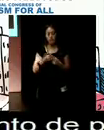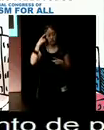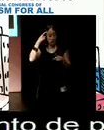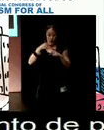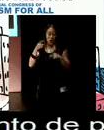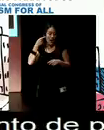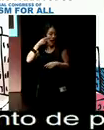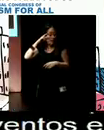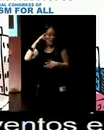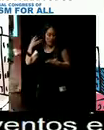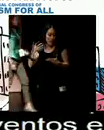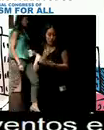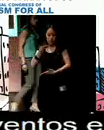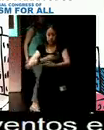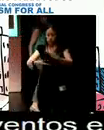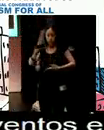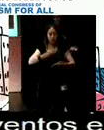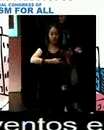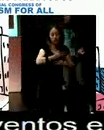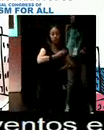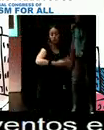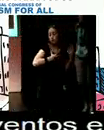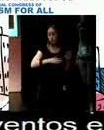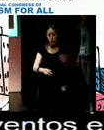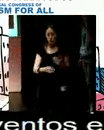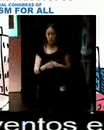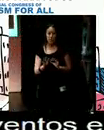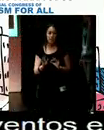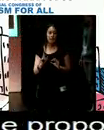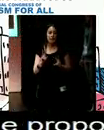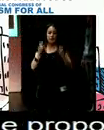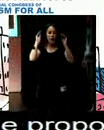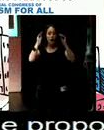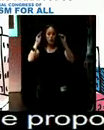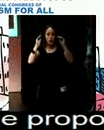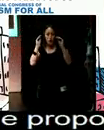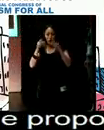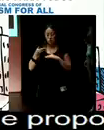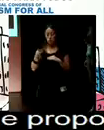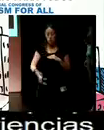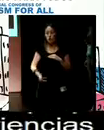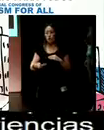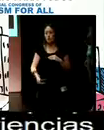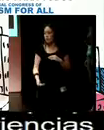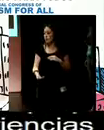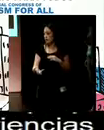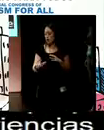itinerary, which offers the possibility of intercultural exchange.